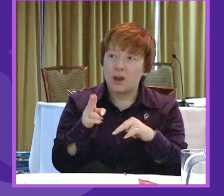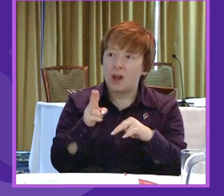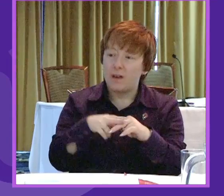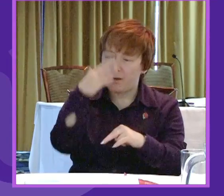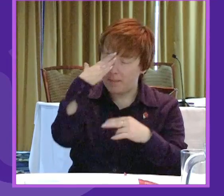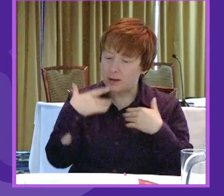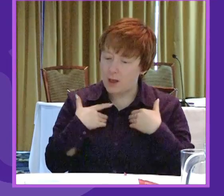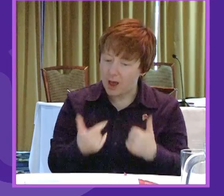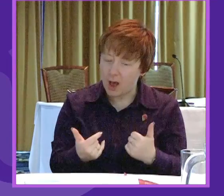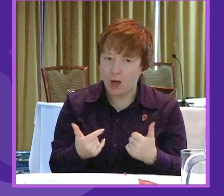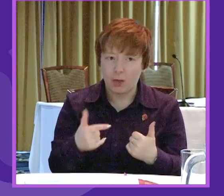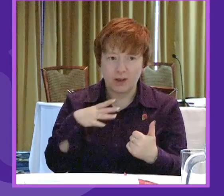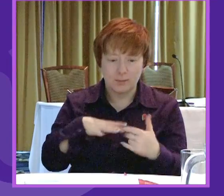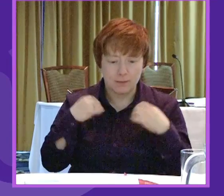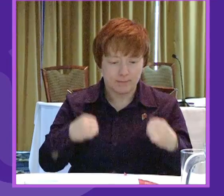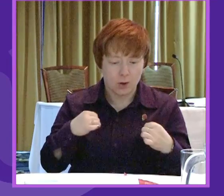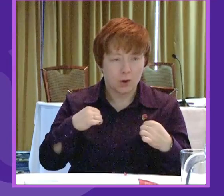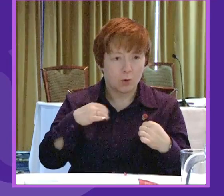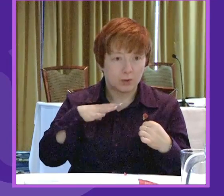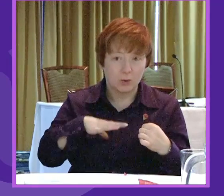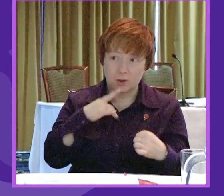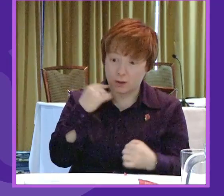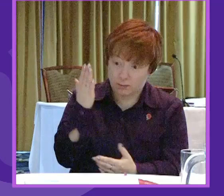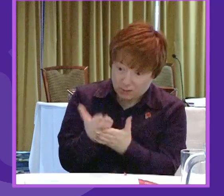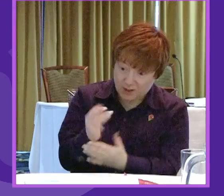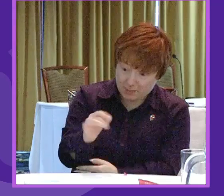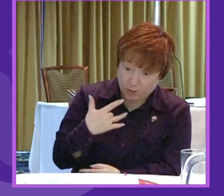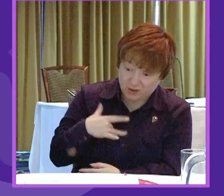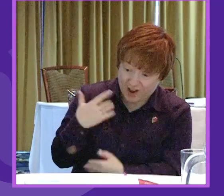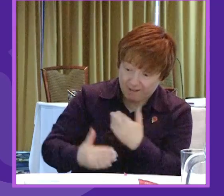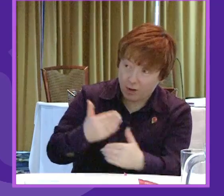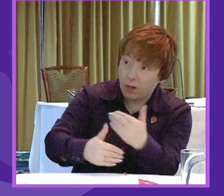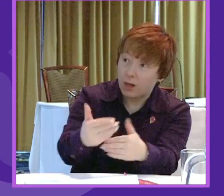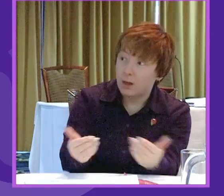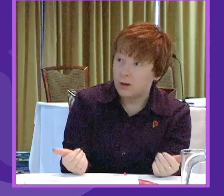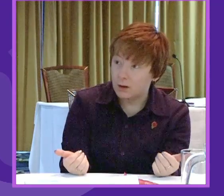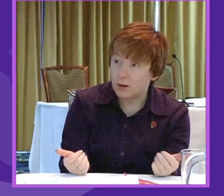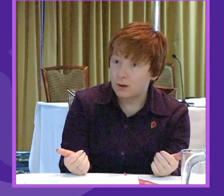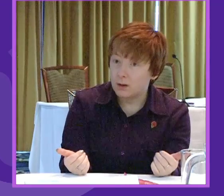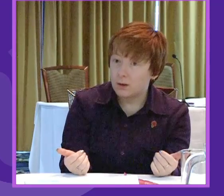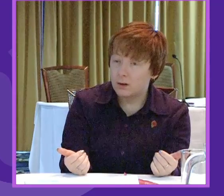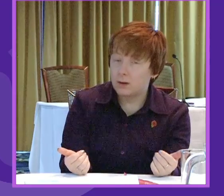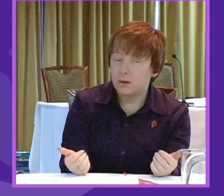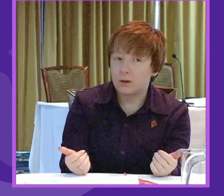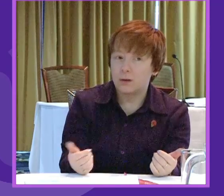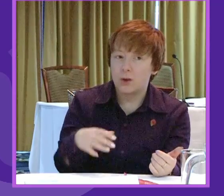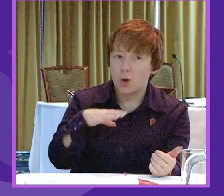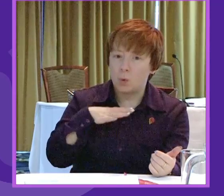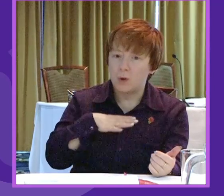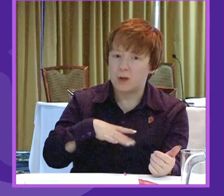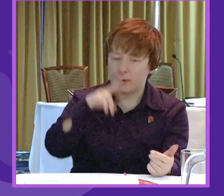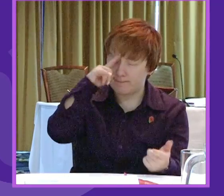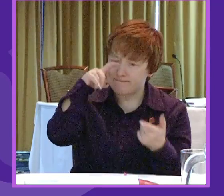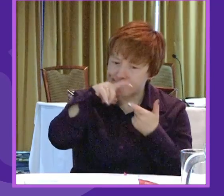to use our voice to say that this is about survival. This is about survival. It's